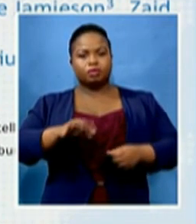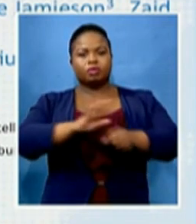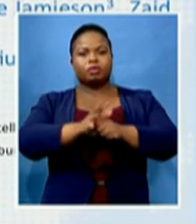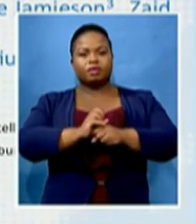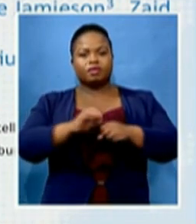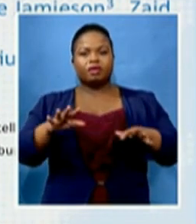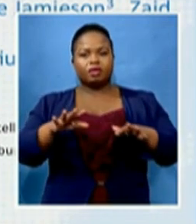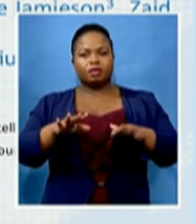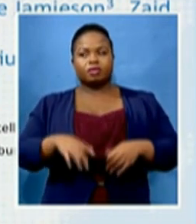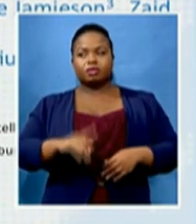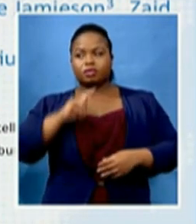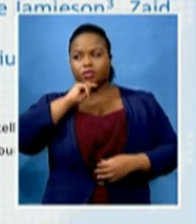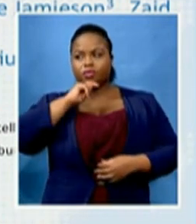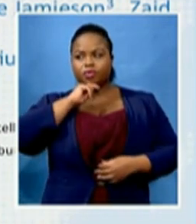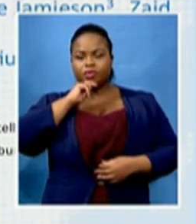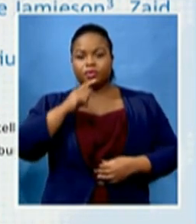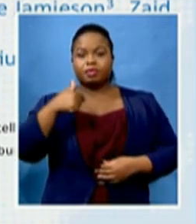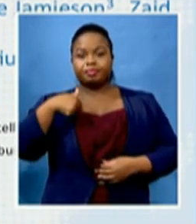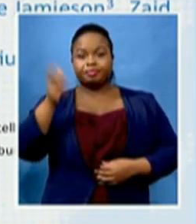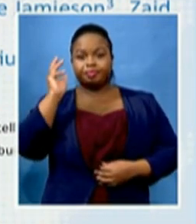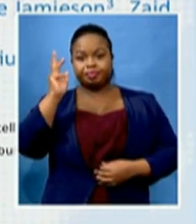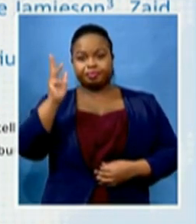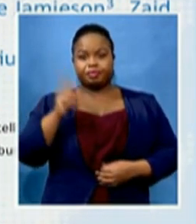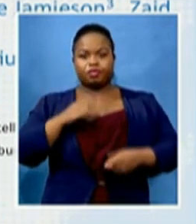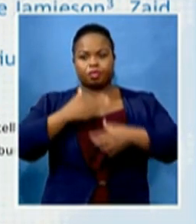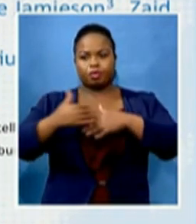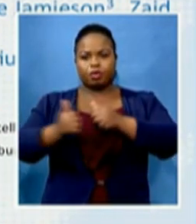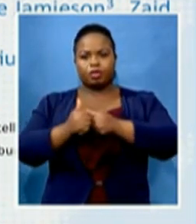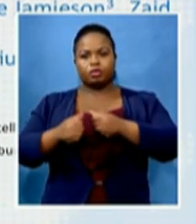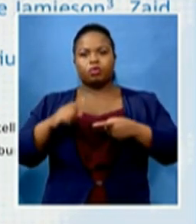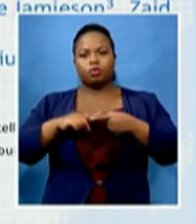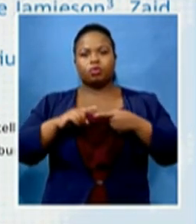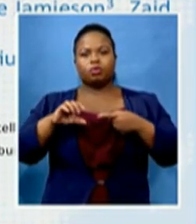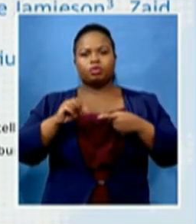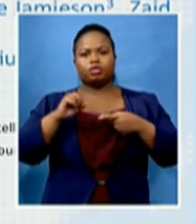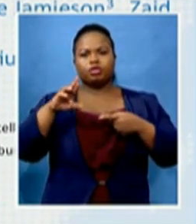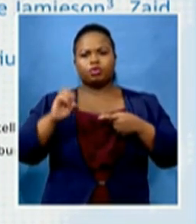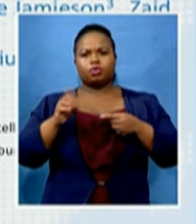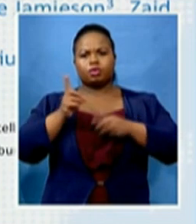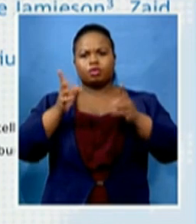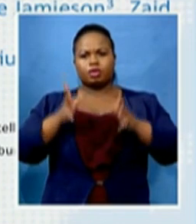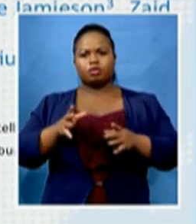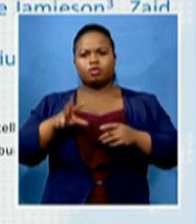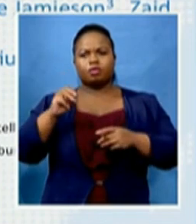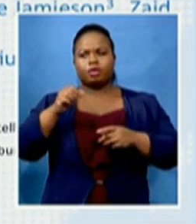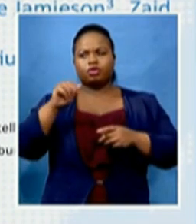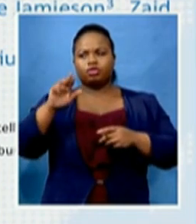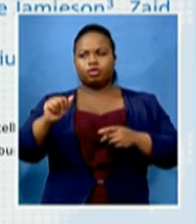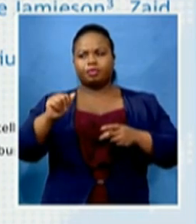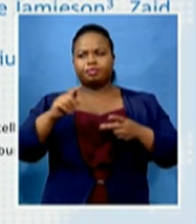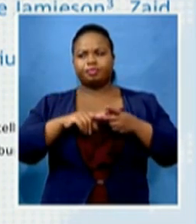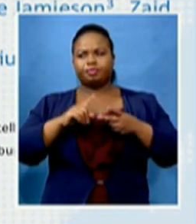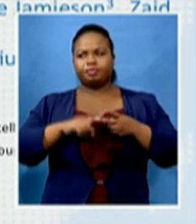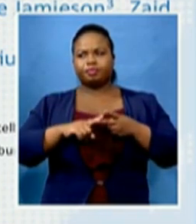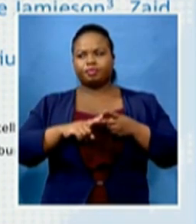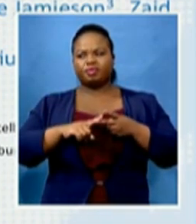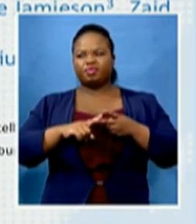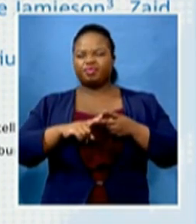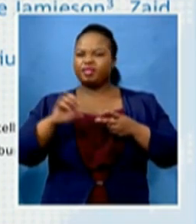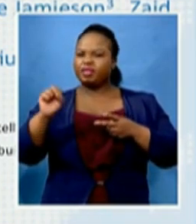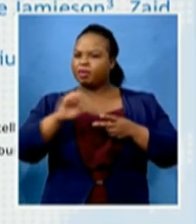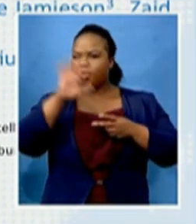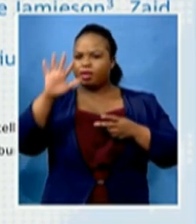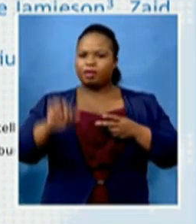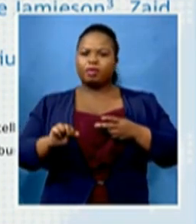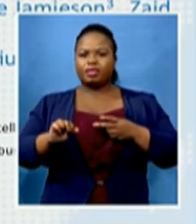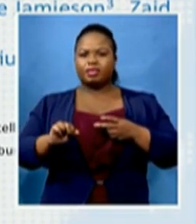of my colleagues, Dr. Sheetal Sealal, who's the director of MASHA, the Modeling and Simulation Hub Africa, Gassina Meyer-Rath,